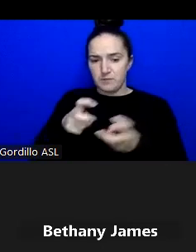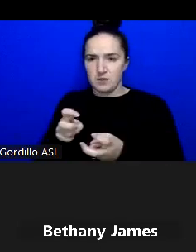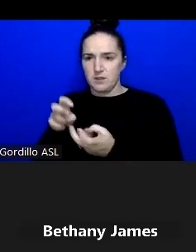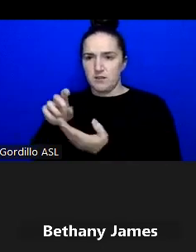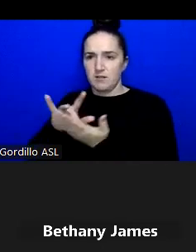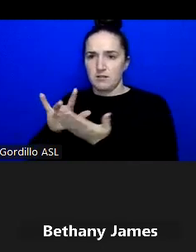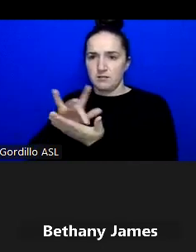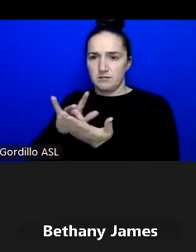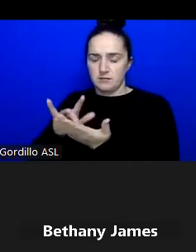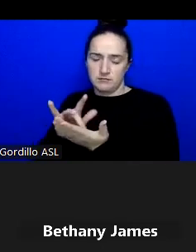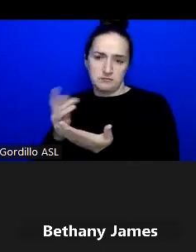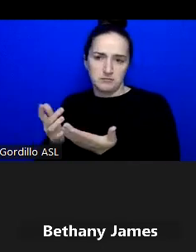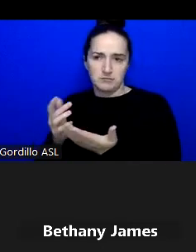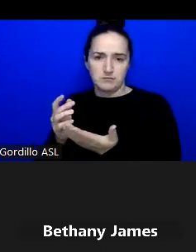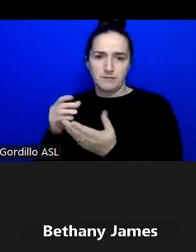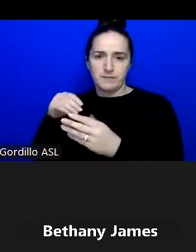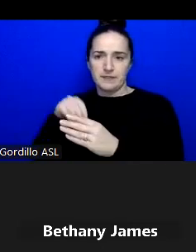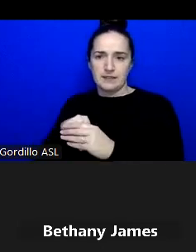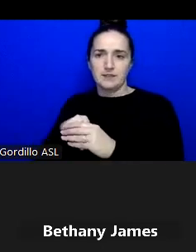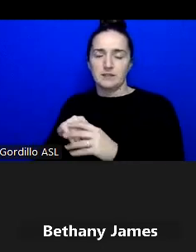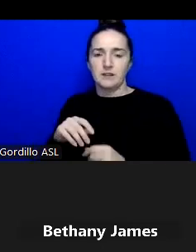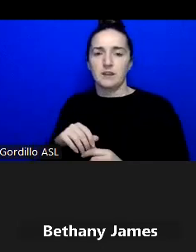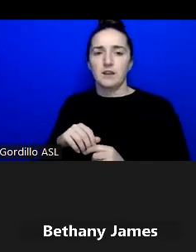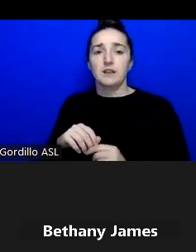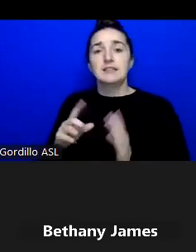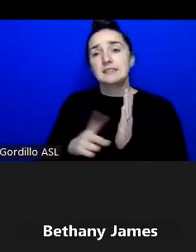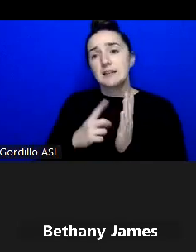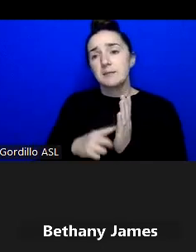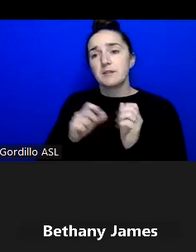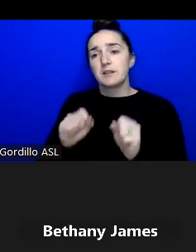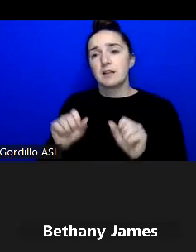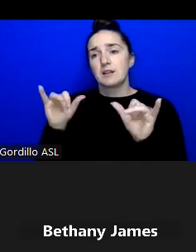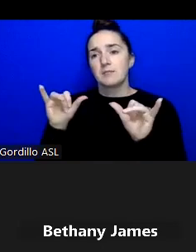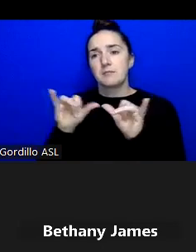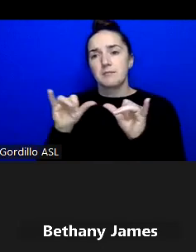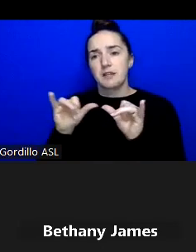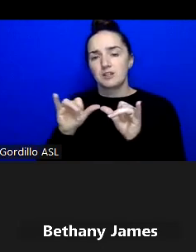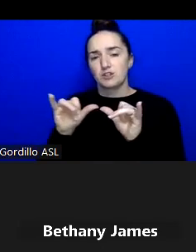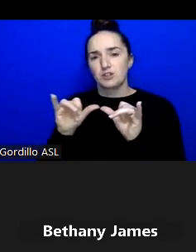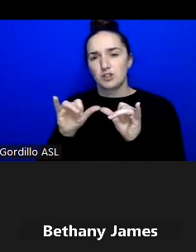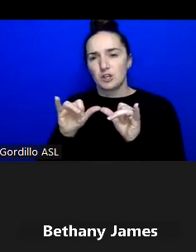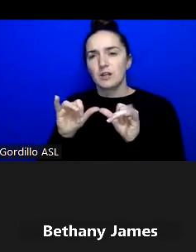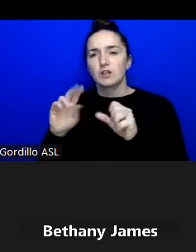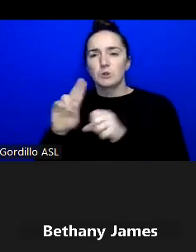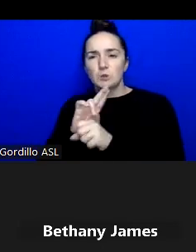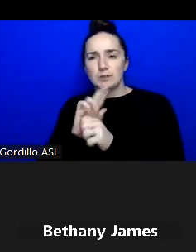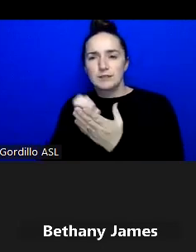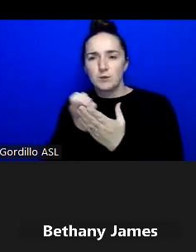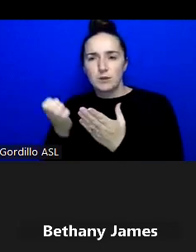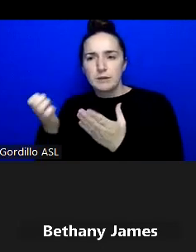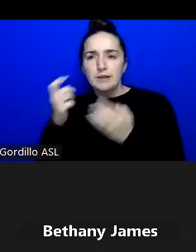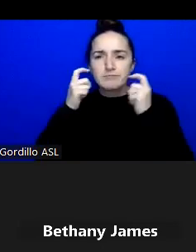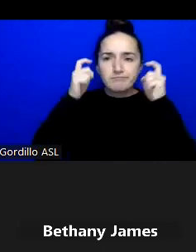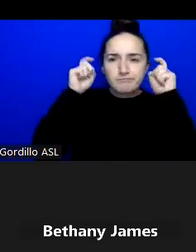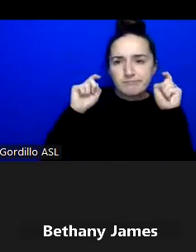test through the device and, kind of measure those thresholds with earphones, and then take that information into consideration when trying to